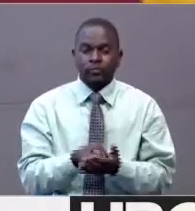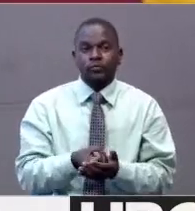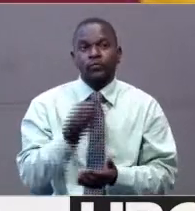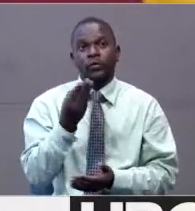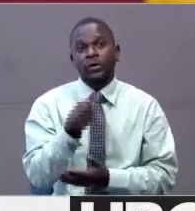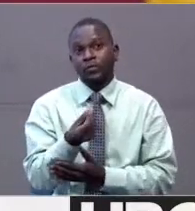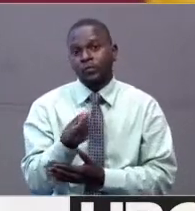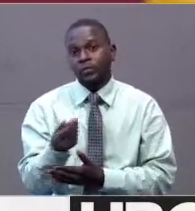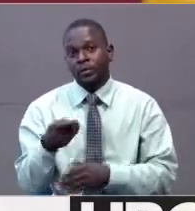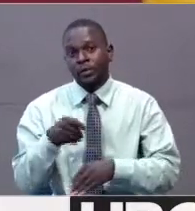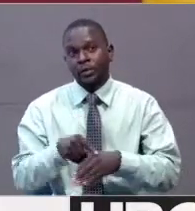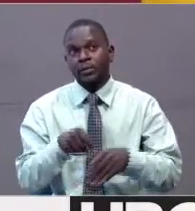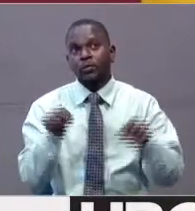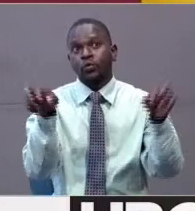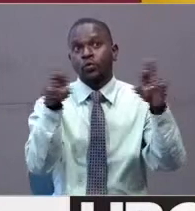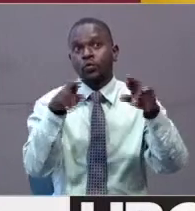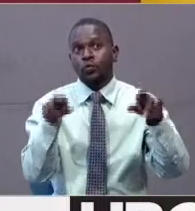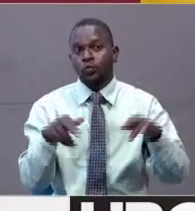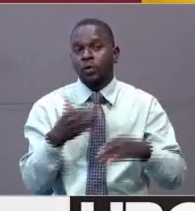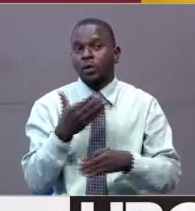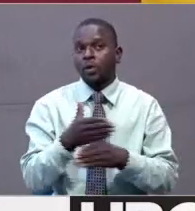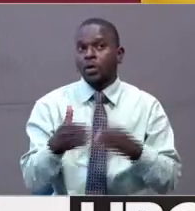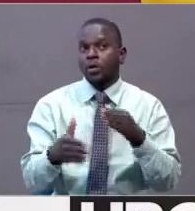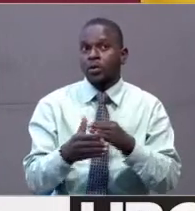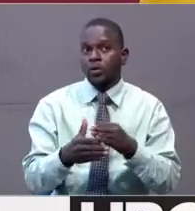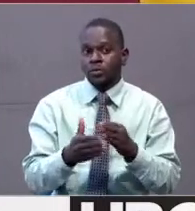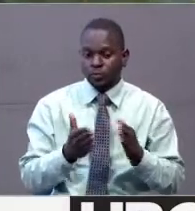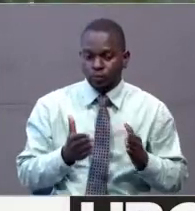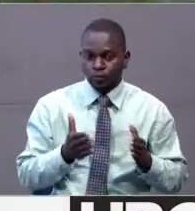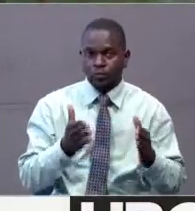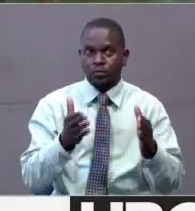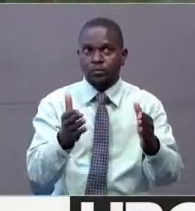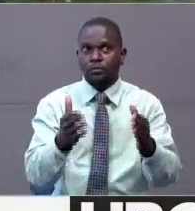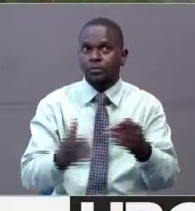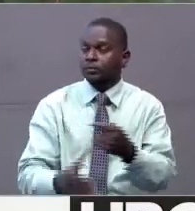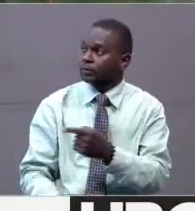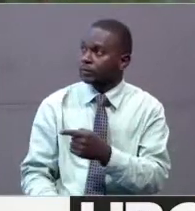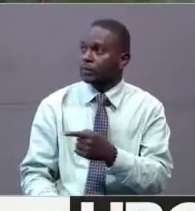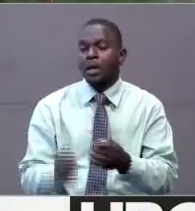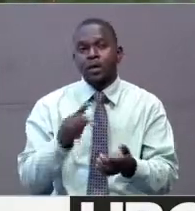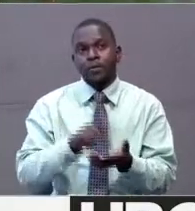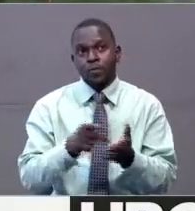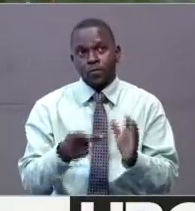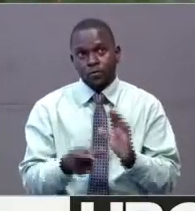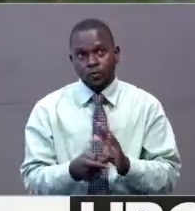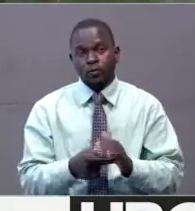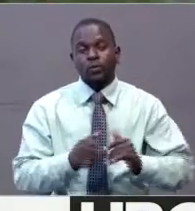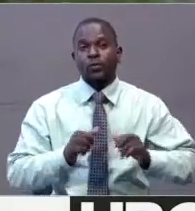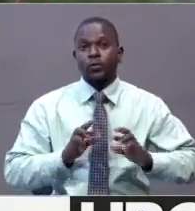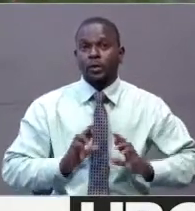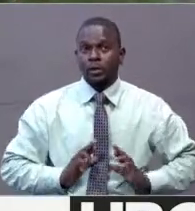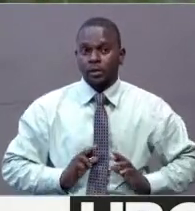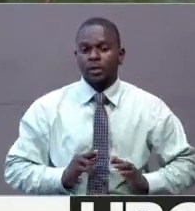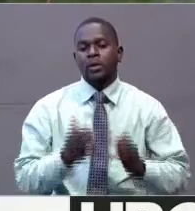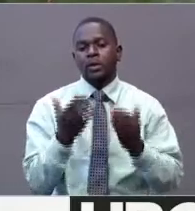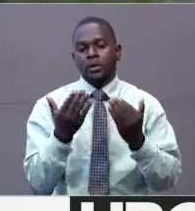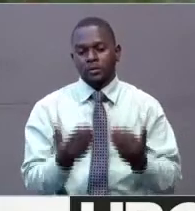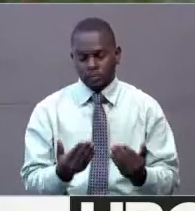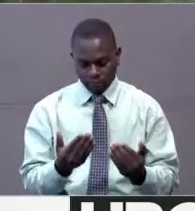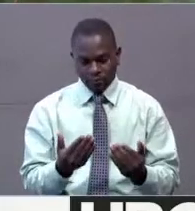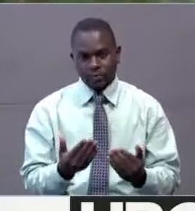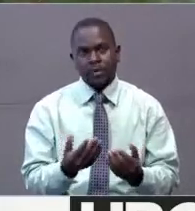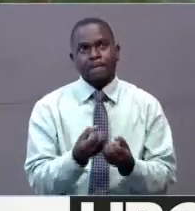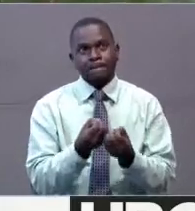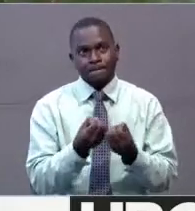money during the rehabilitation and construction of such roads. This is a project of results. You are now going into a